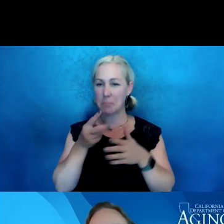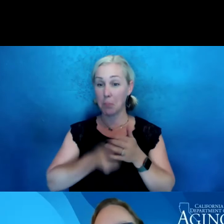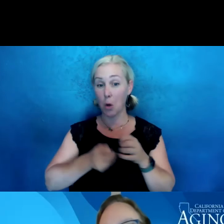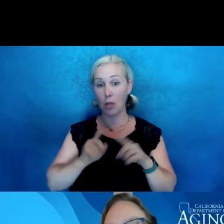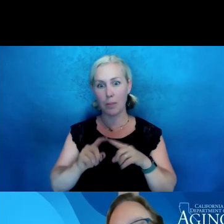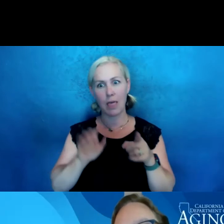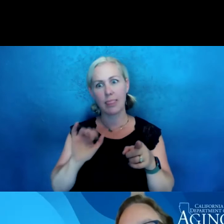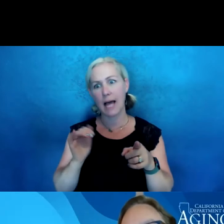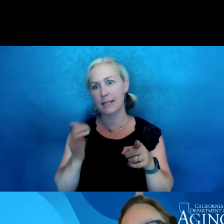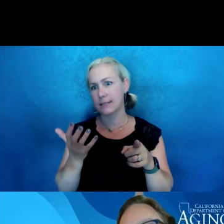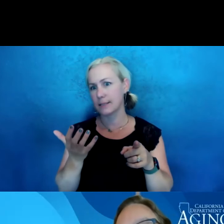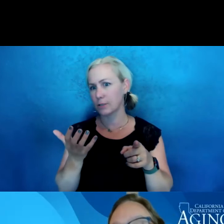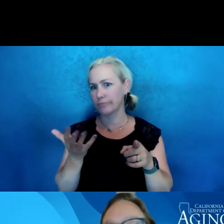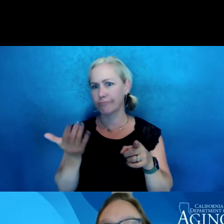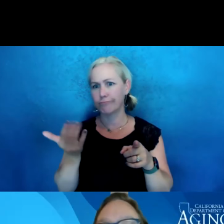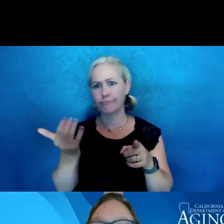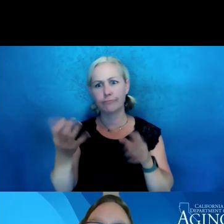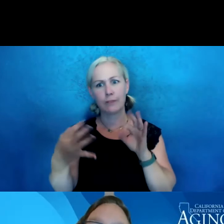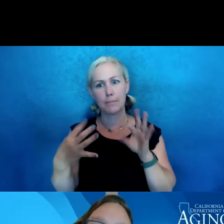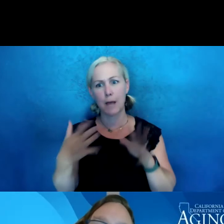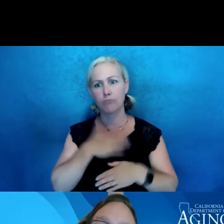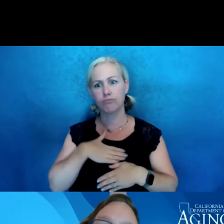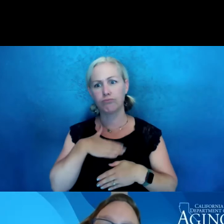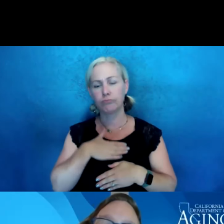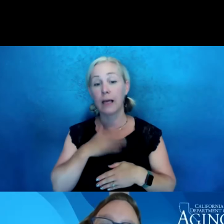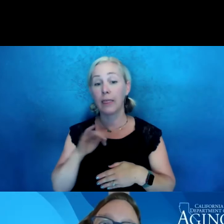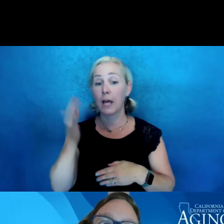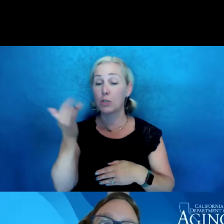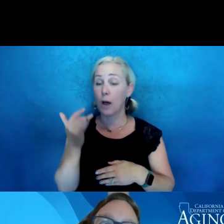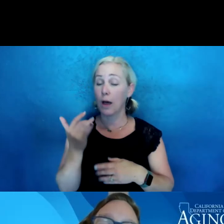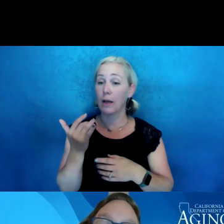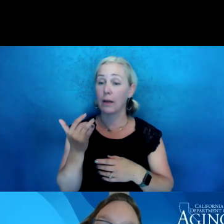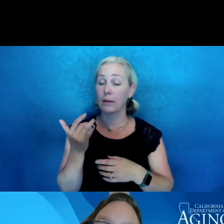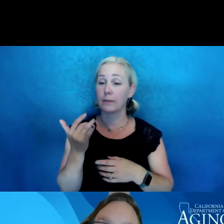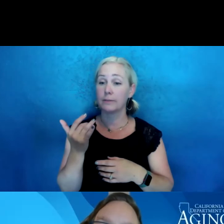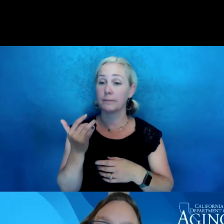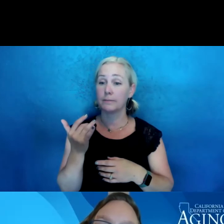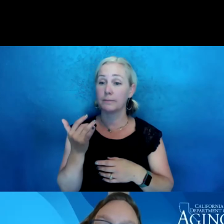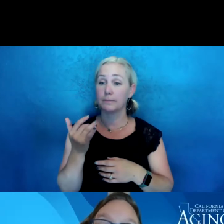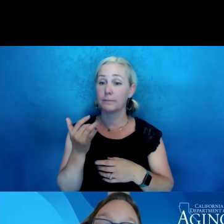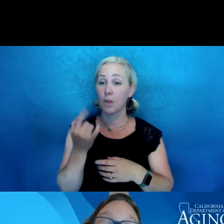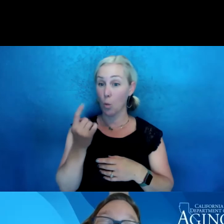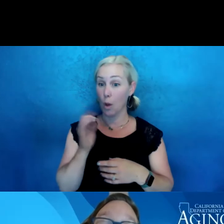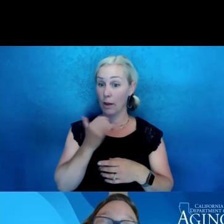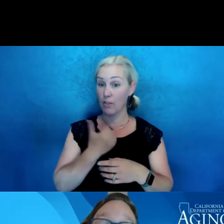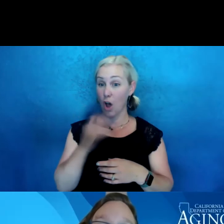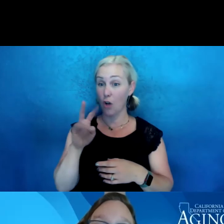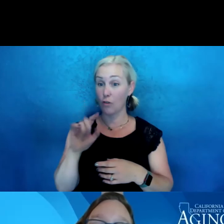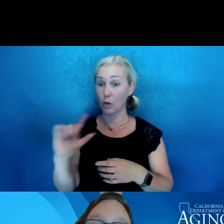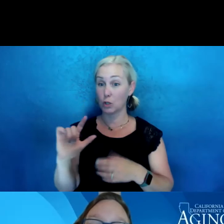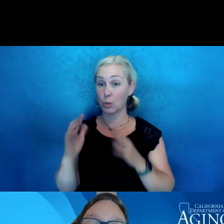kind of thing we're looking for feedback. And that's also why one of our 4 virtual town halls is about